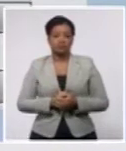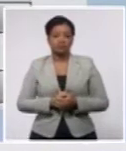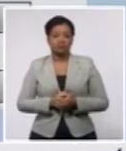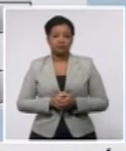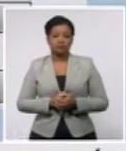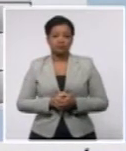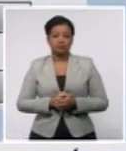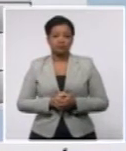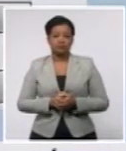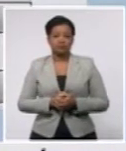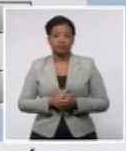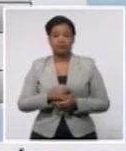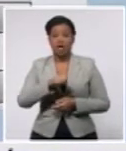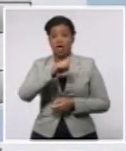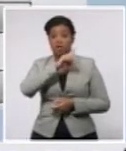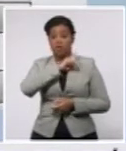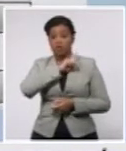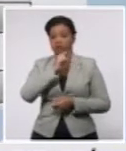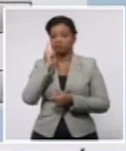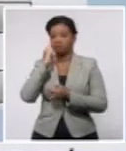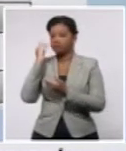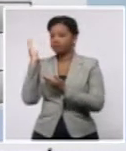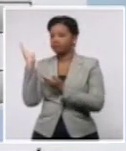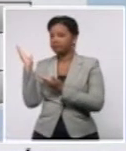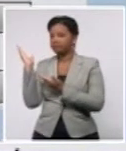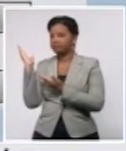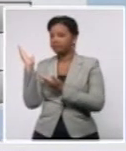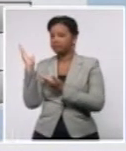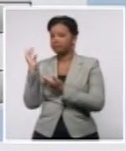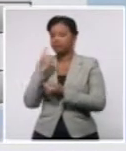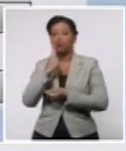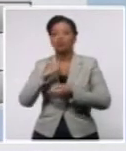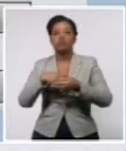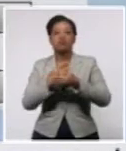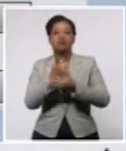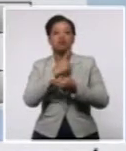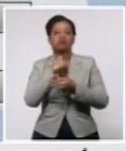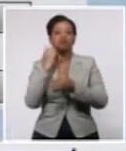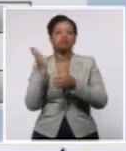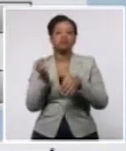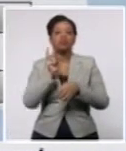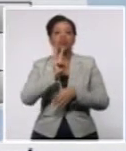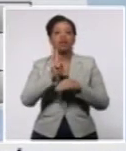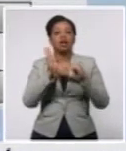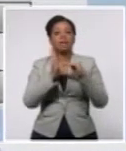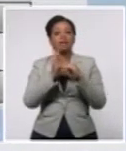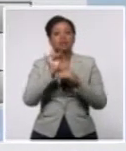537,701 deaths, more than 500,000 people, for a lethality of